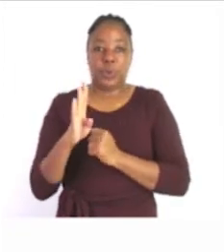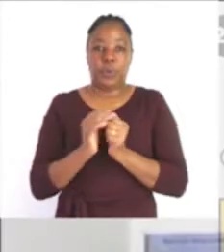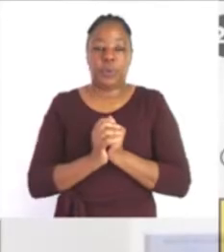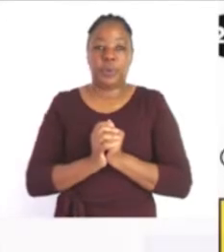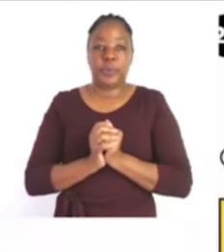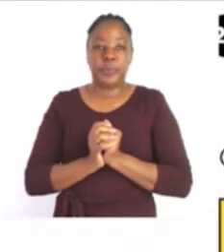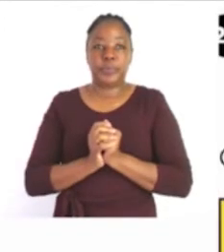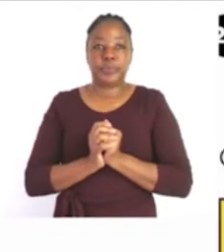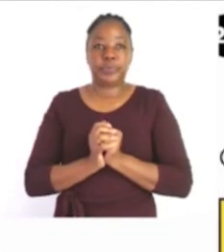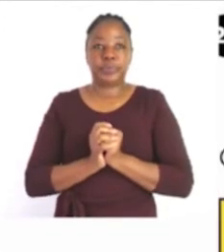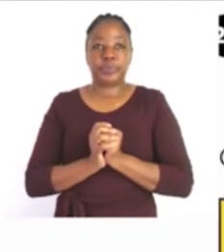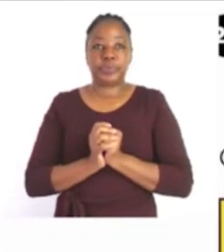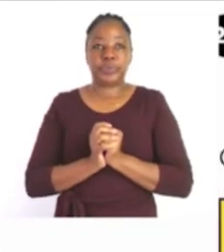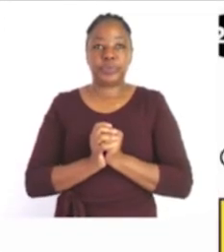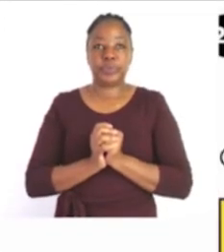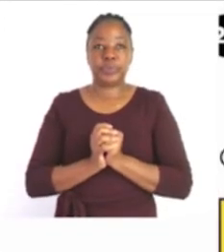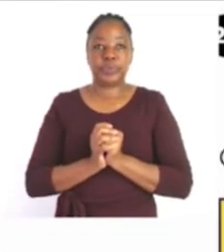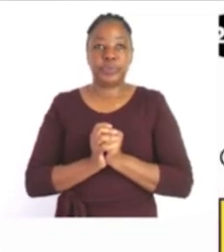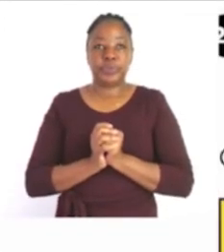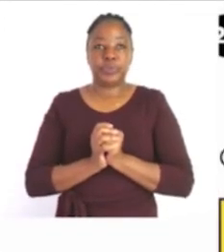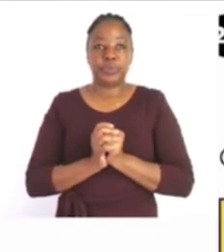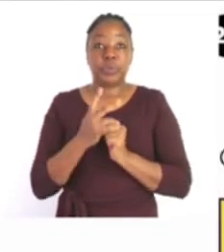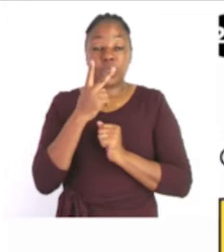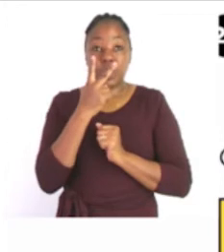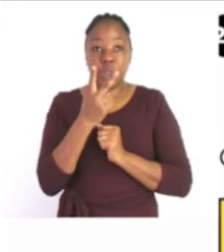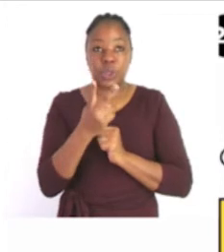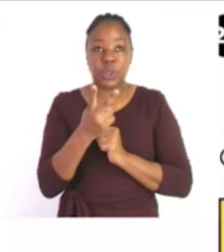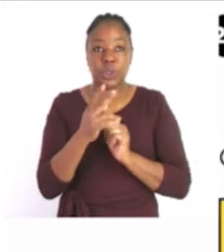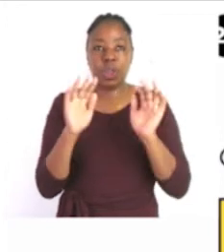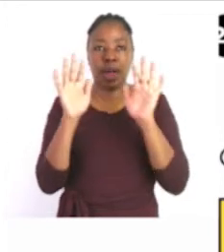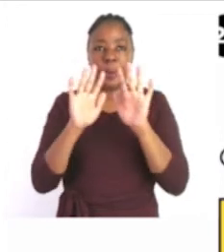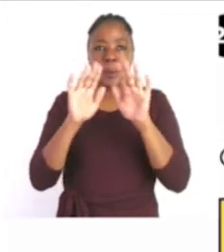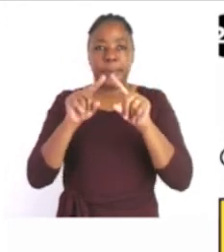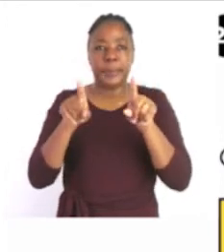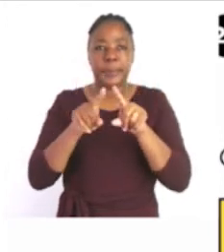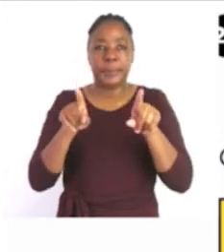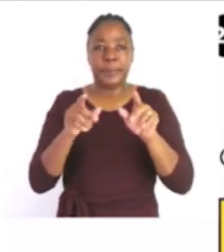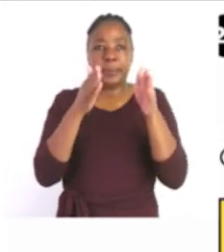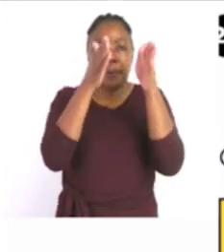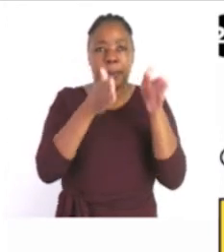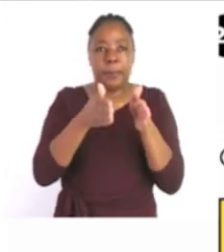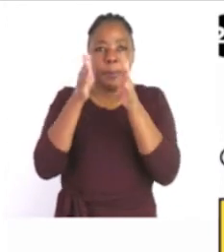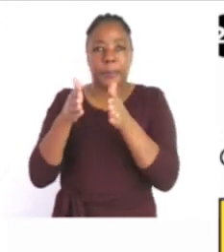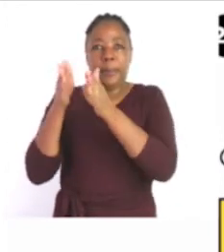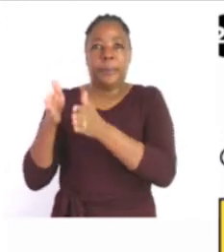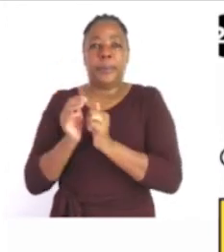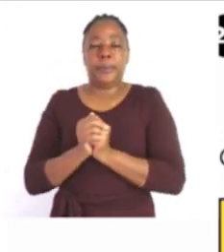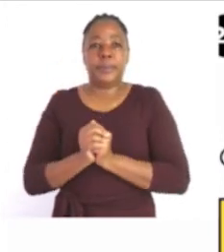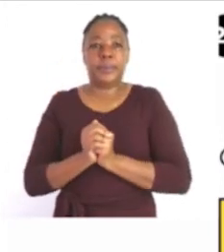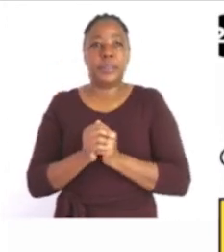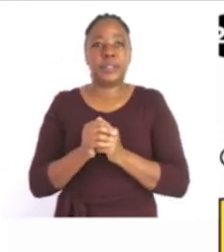On page 24, we can see a colorful table. And this table is also about